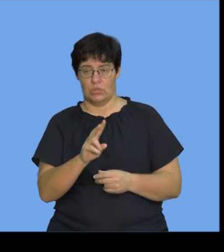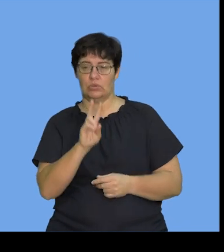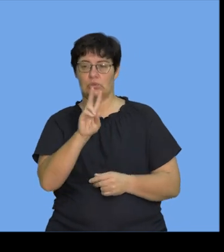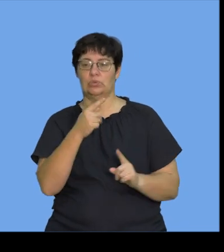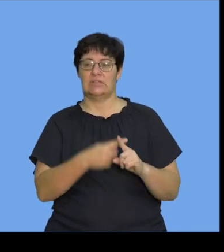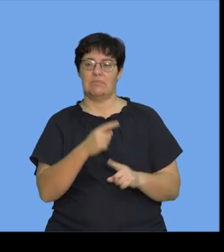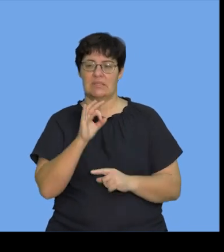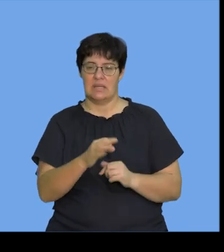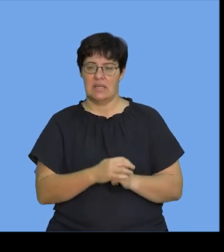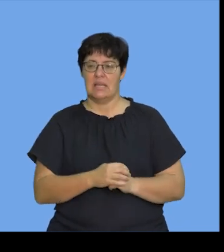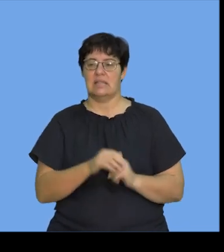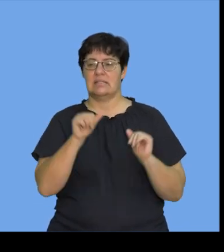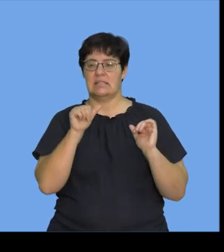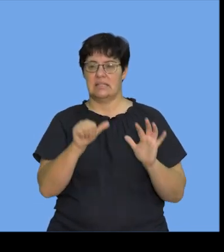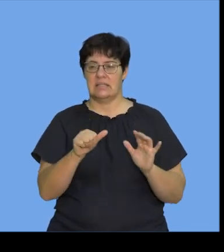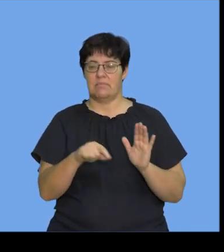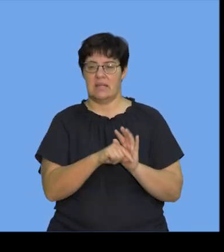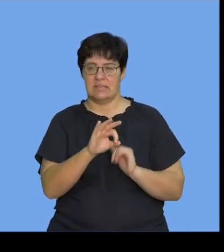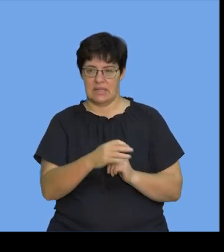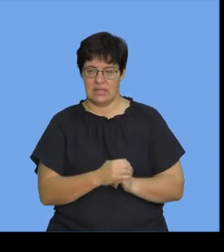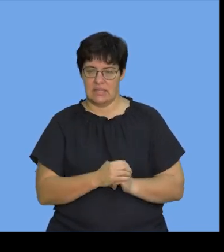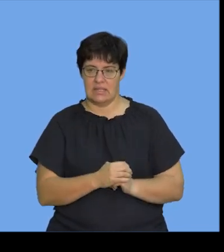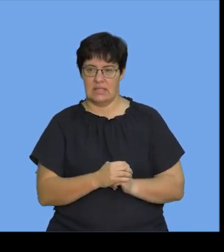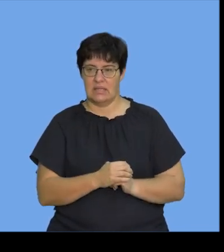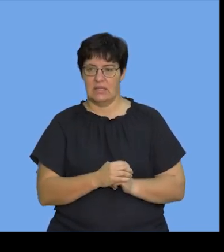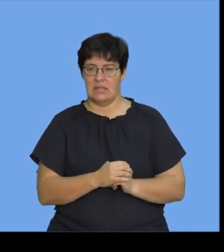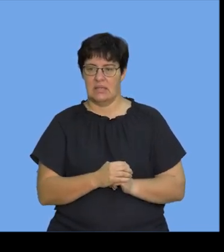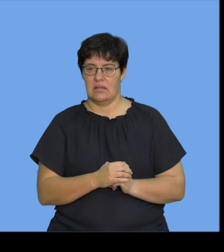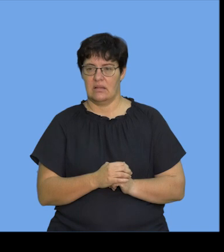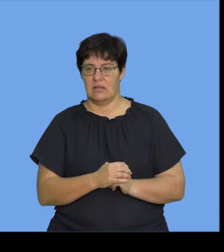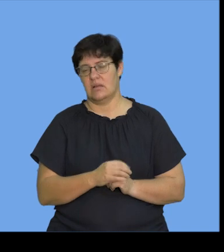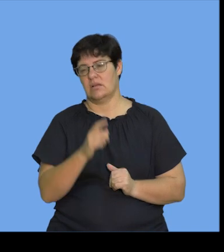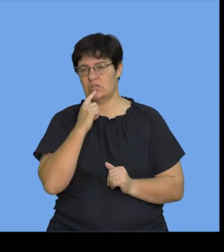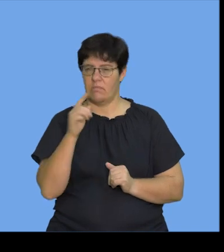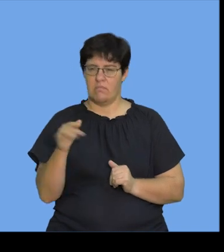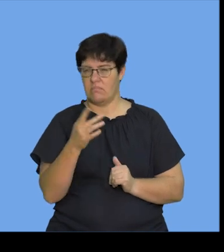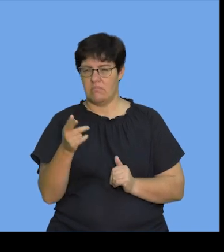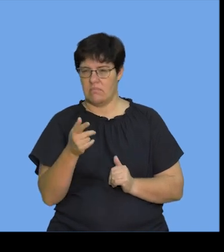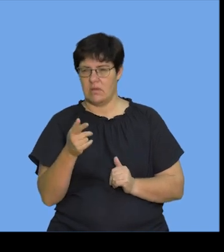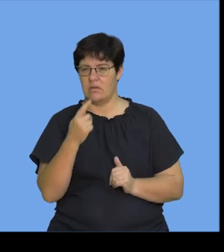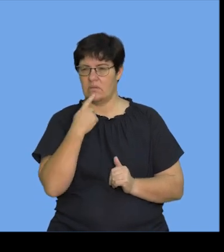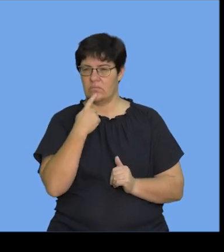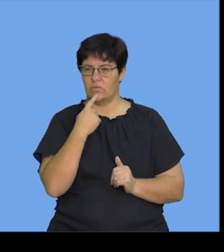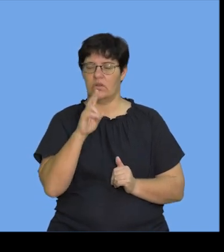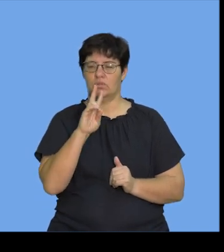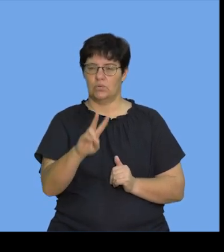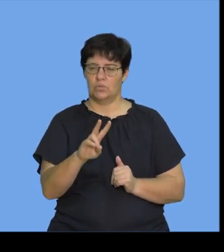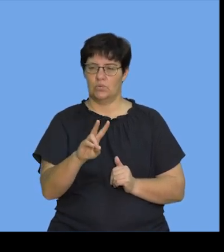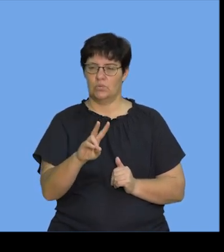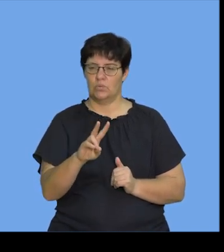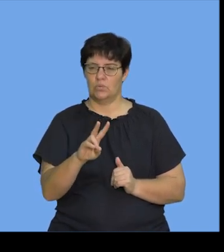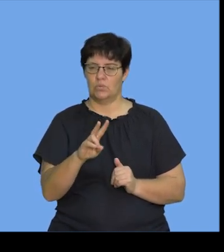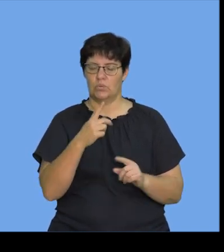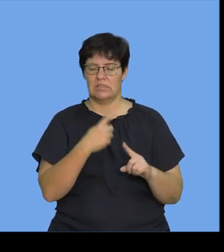is 6 minus 3. And then it will be term number 3, which is 2